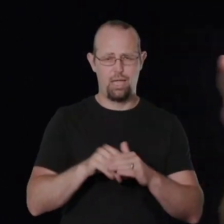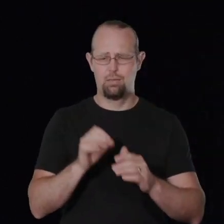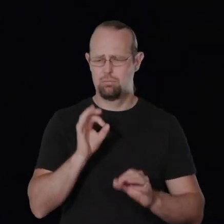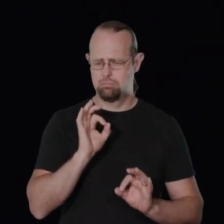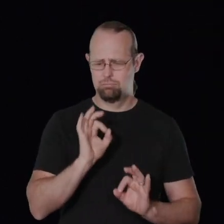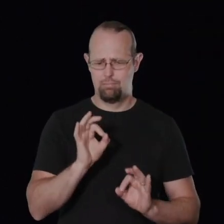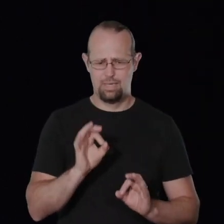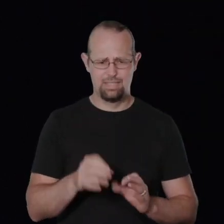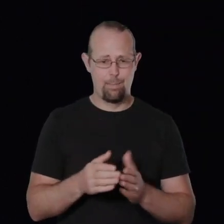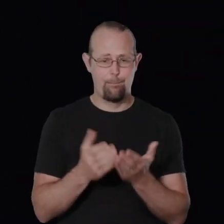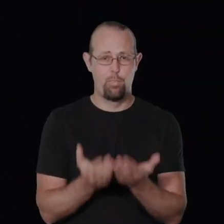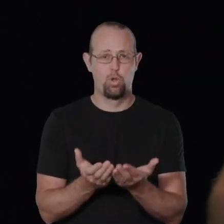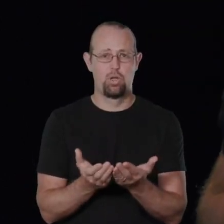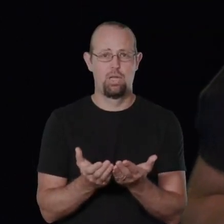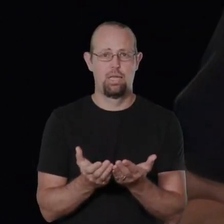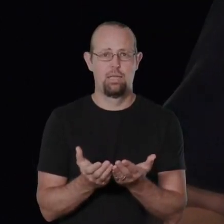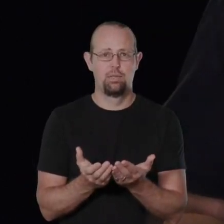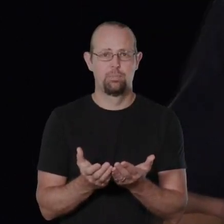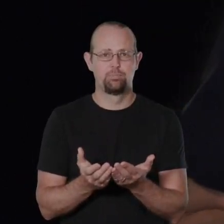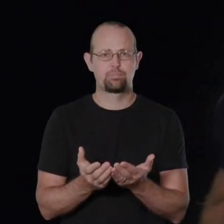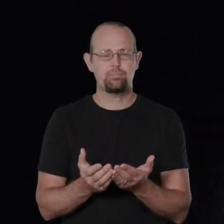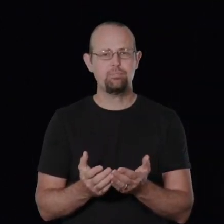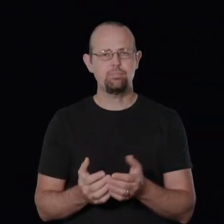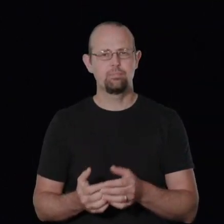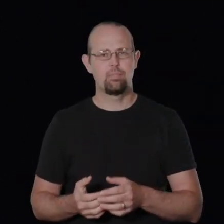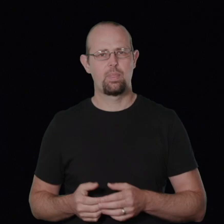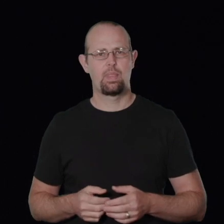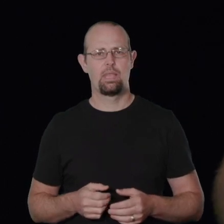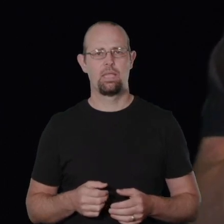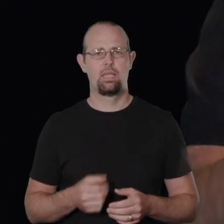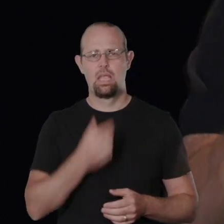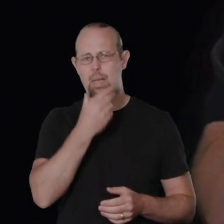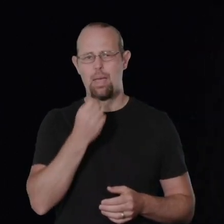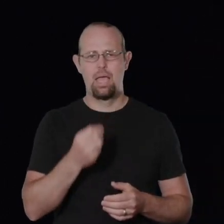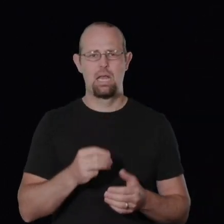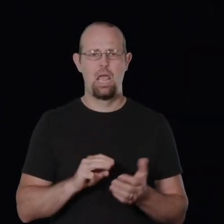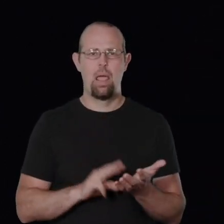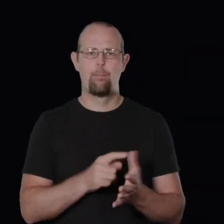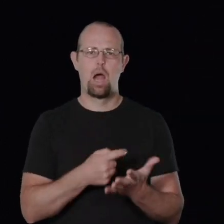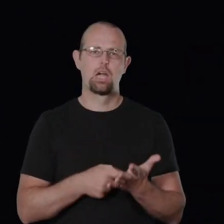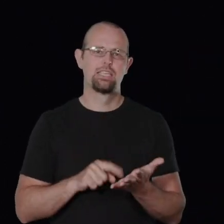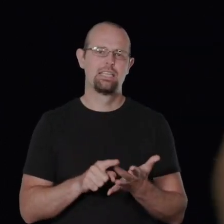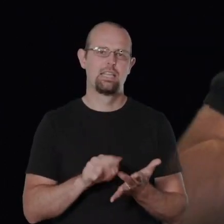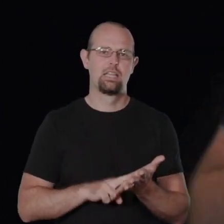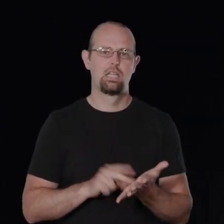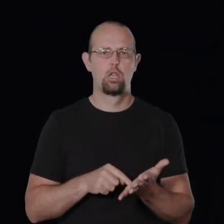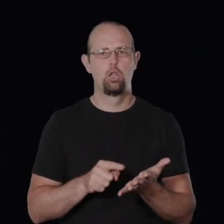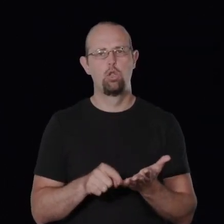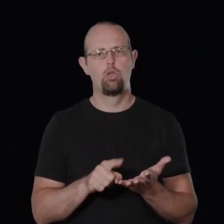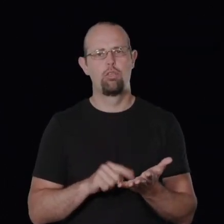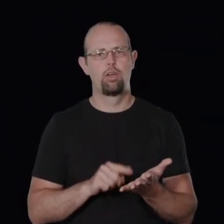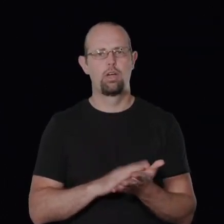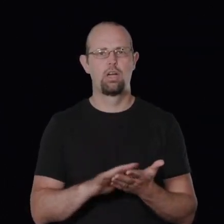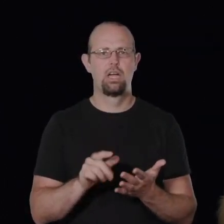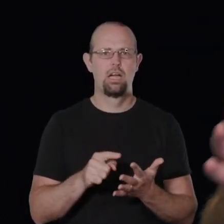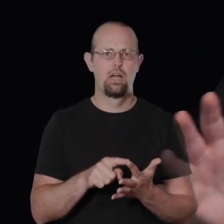wonder that that wonderful reformer of olden days, Martin Luther, could say this of the Bible. Martin Luther